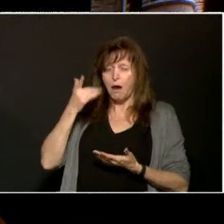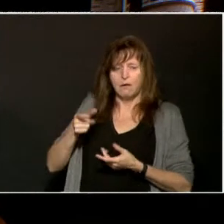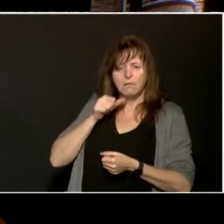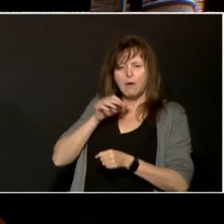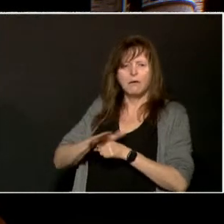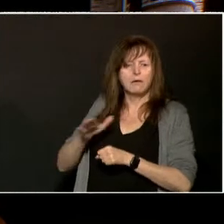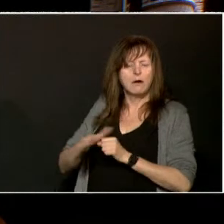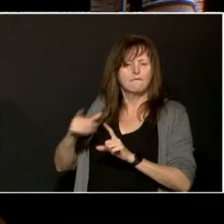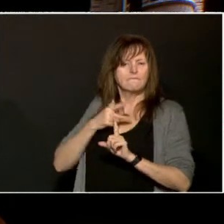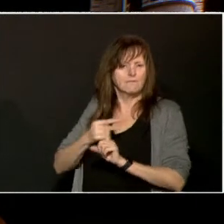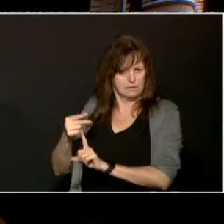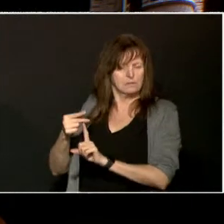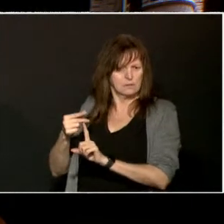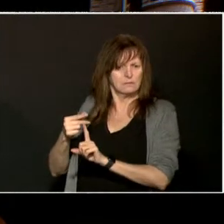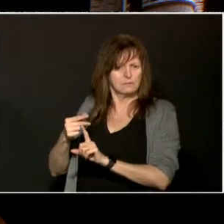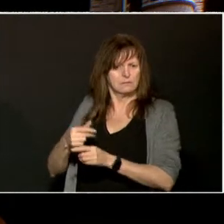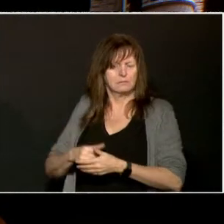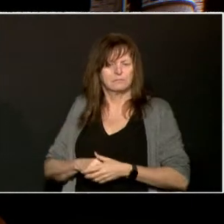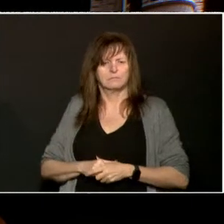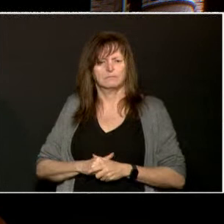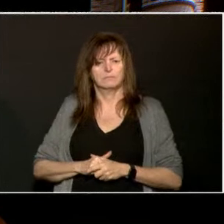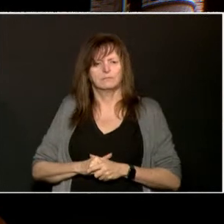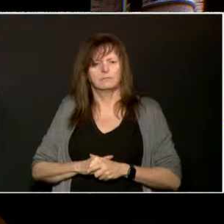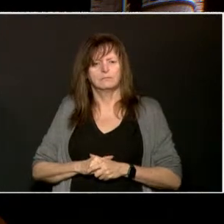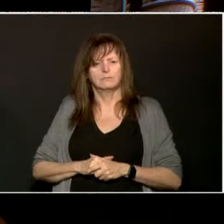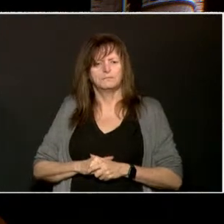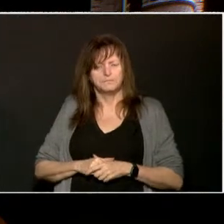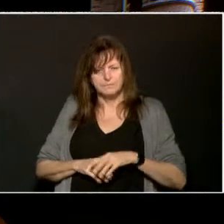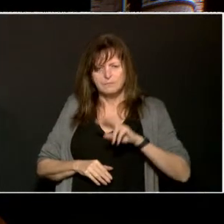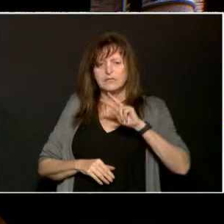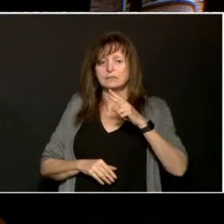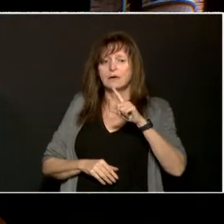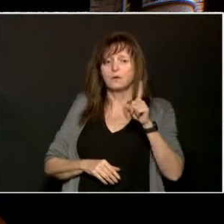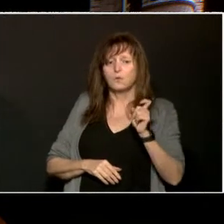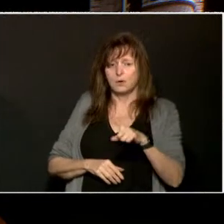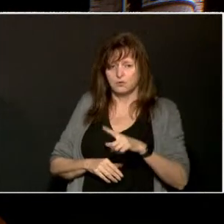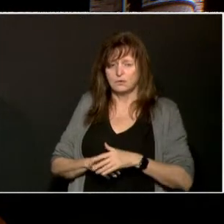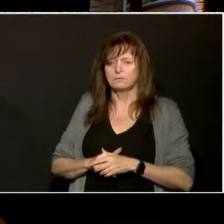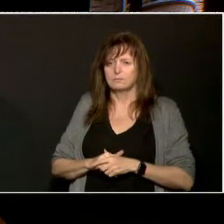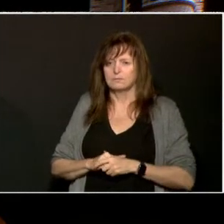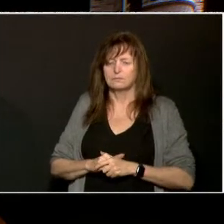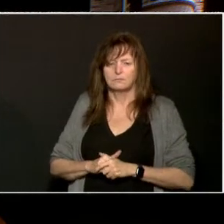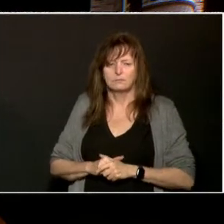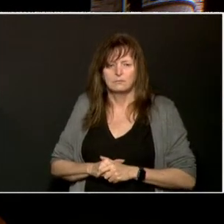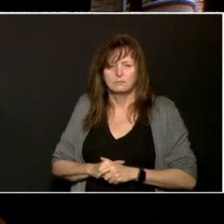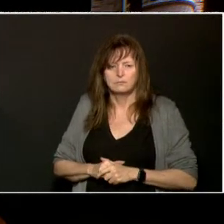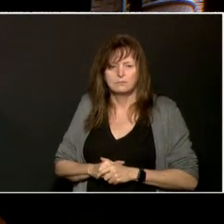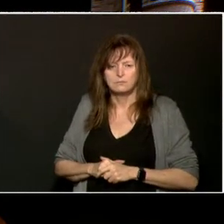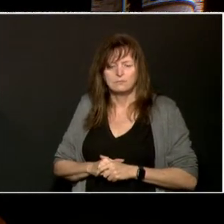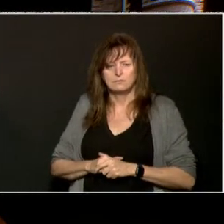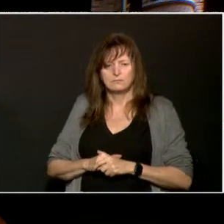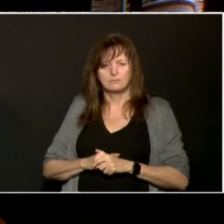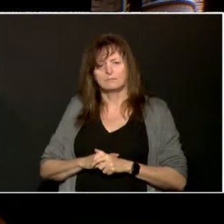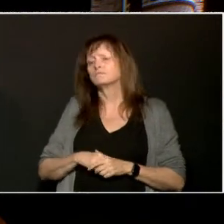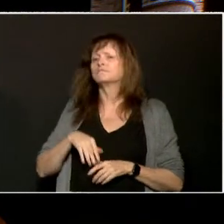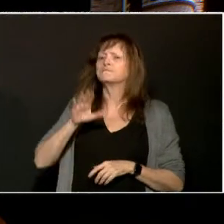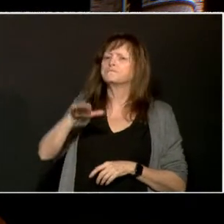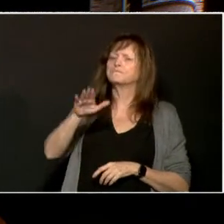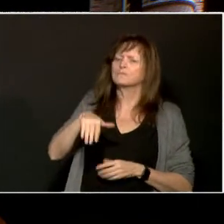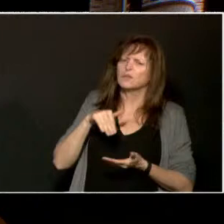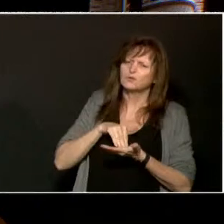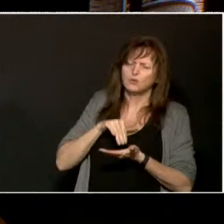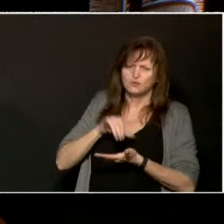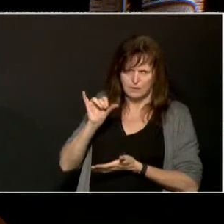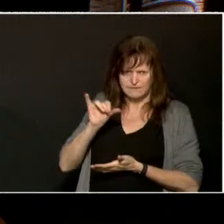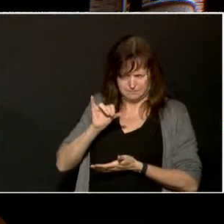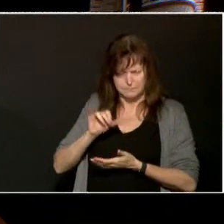Yeah, thank you for that. Very, very much appreciated. And Dr. Yaffe, can you give us any more detailed insights